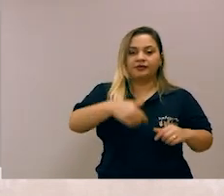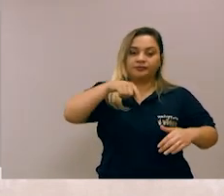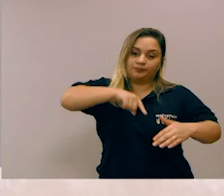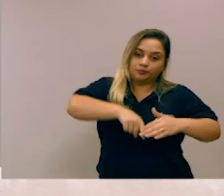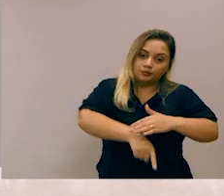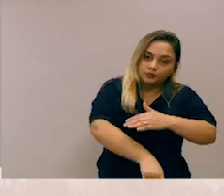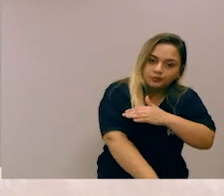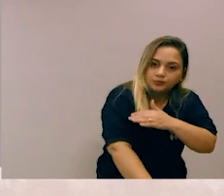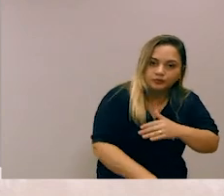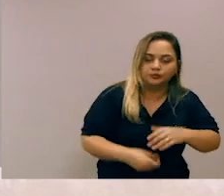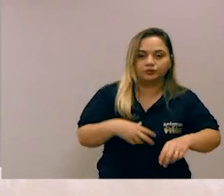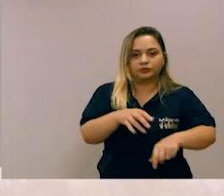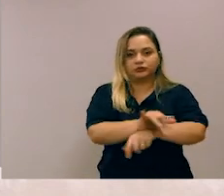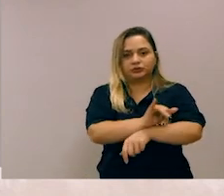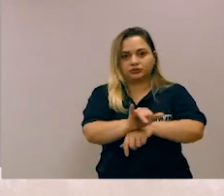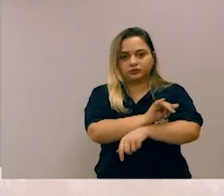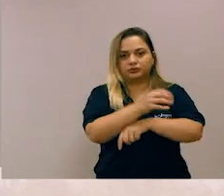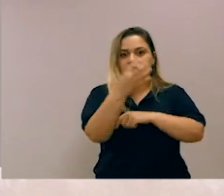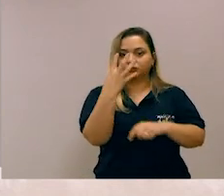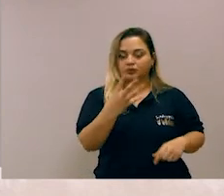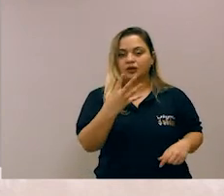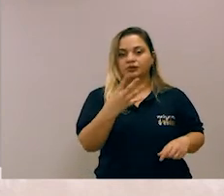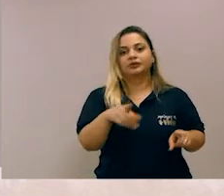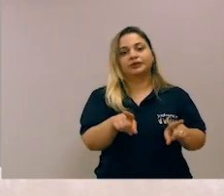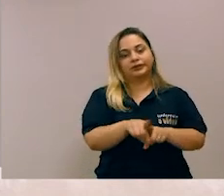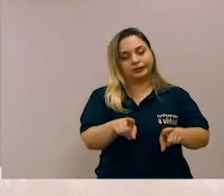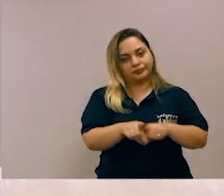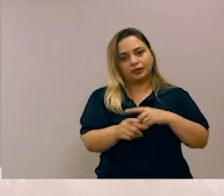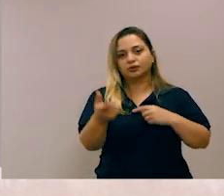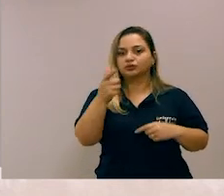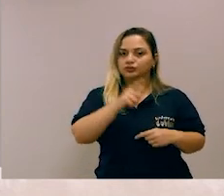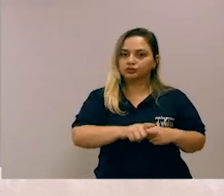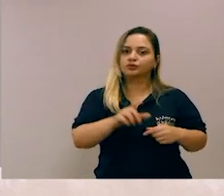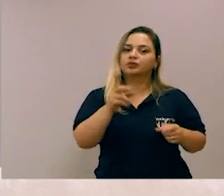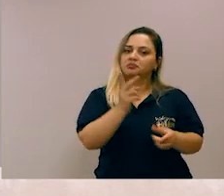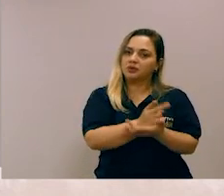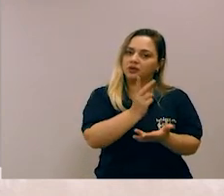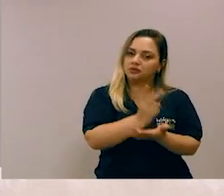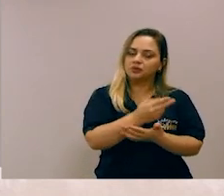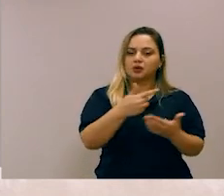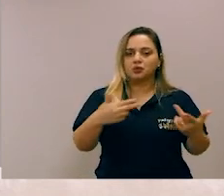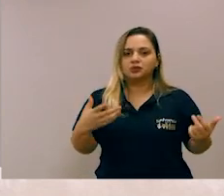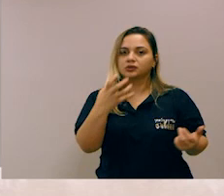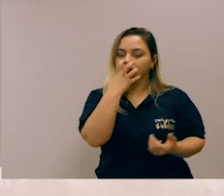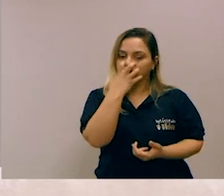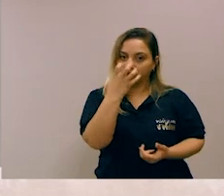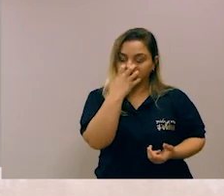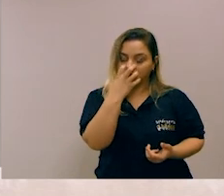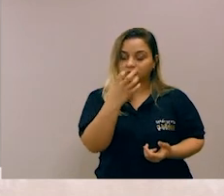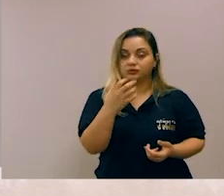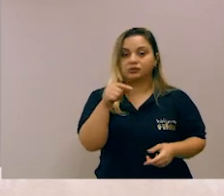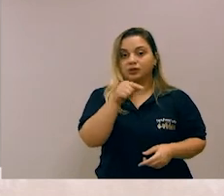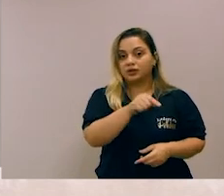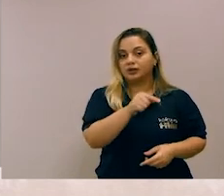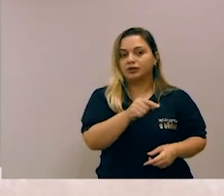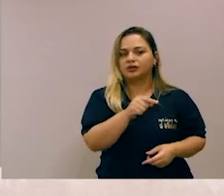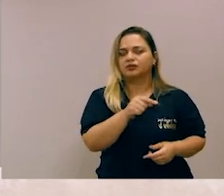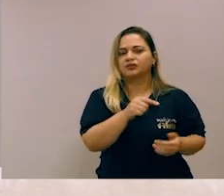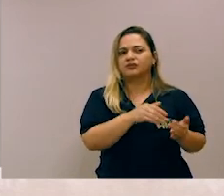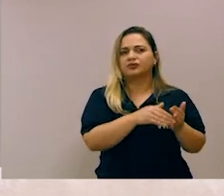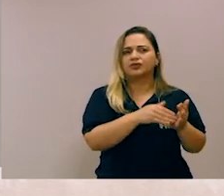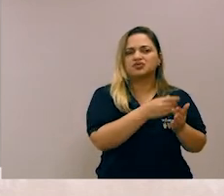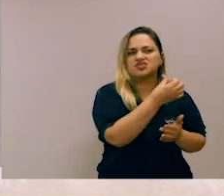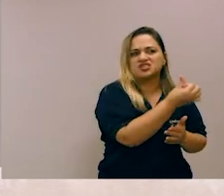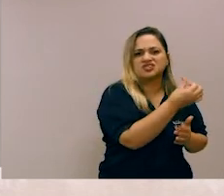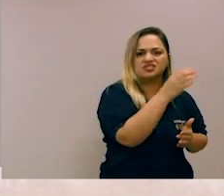specific places. So this was strategy number 4 and 4 canine units. and it remains the same. And